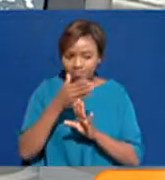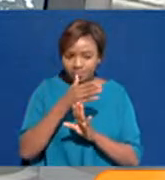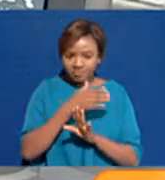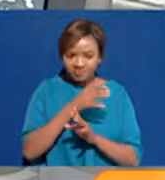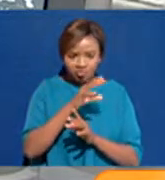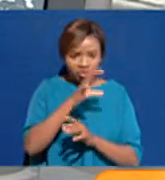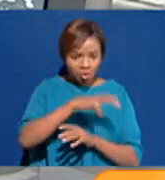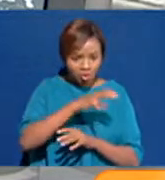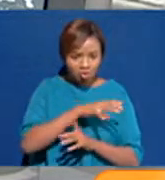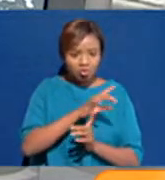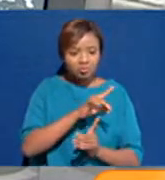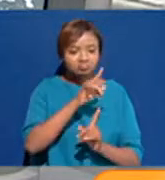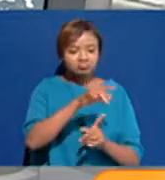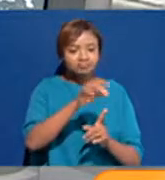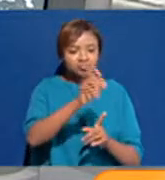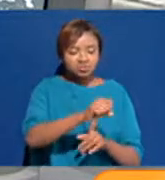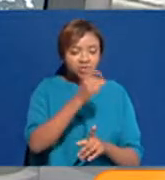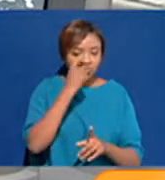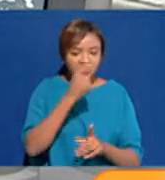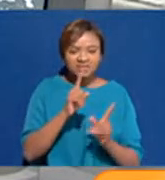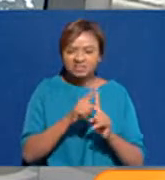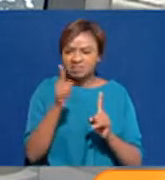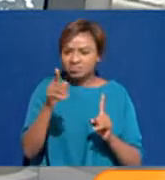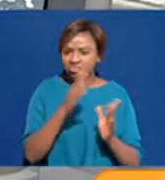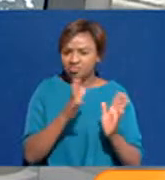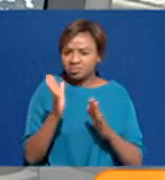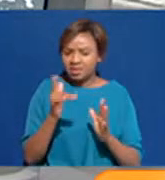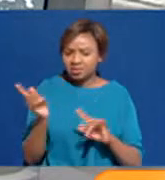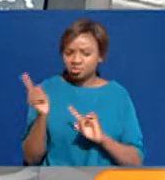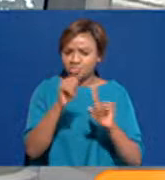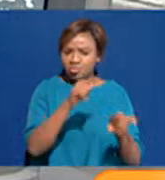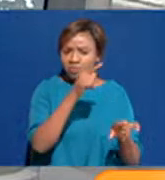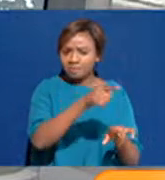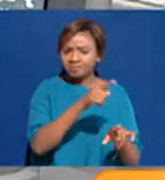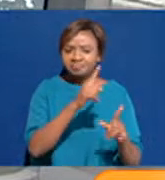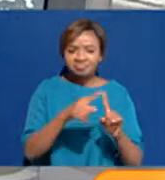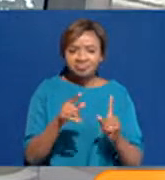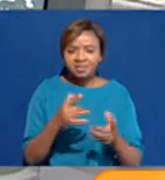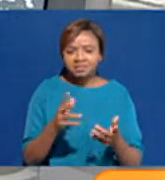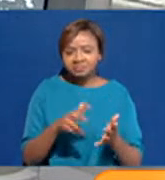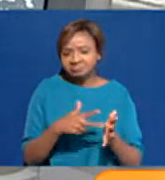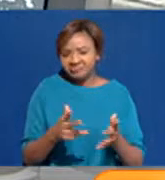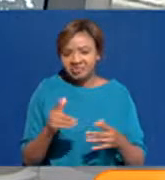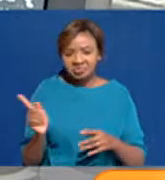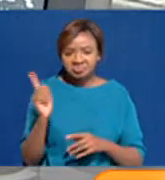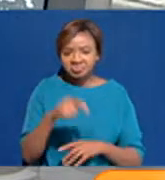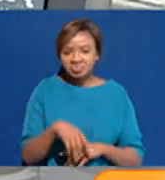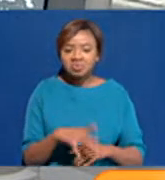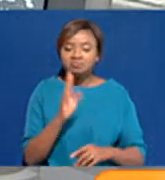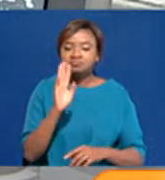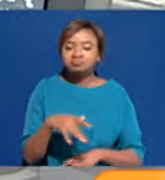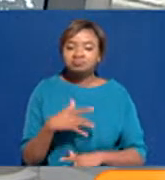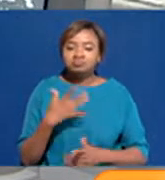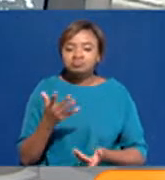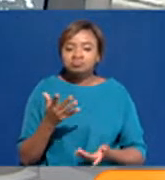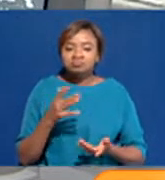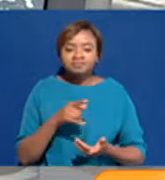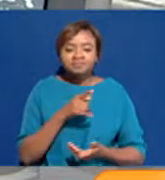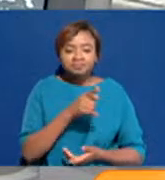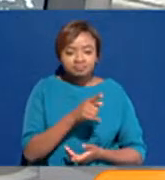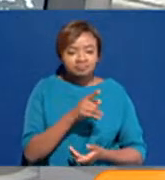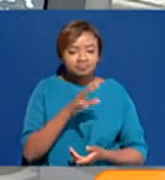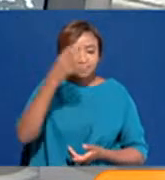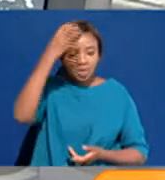you well know. You were supposed to be in Juba and you couldn't make it. But the message here, he's talking about blind fury